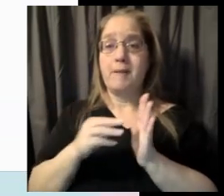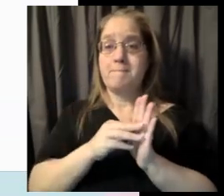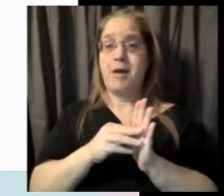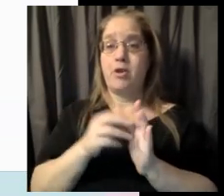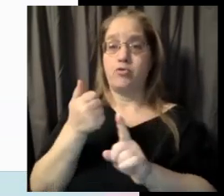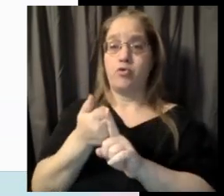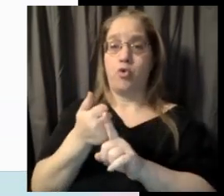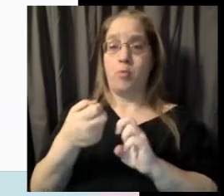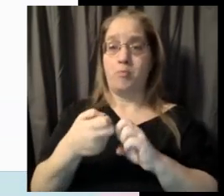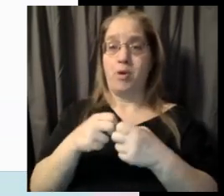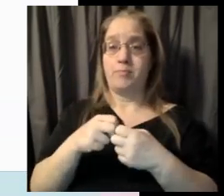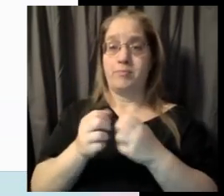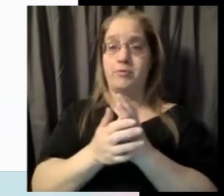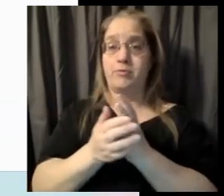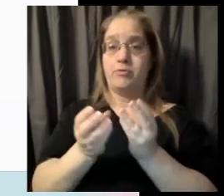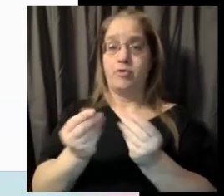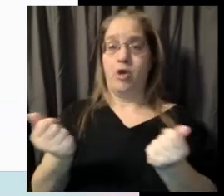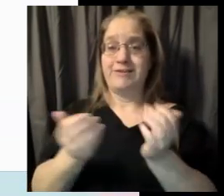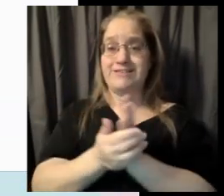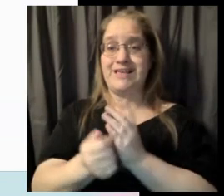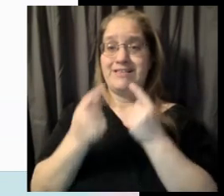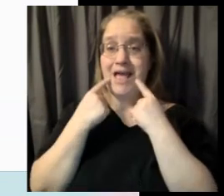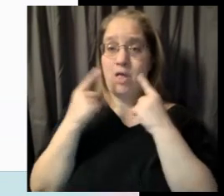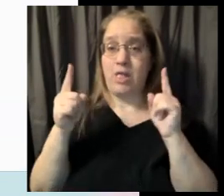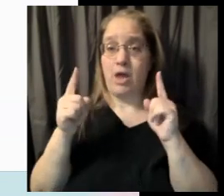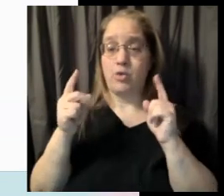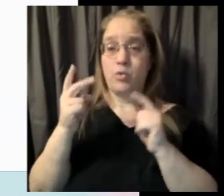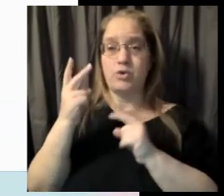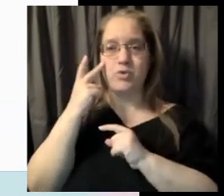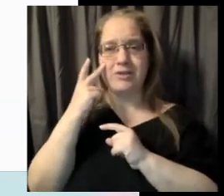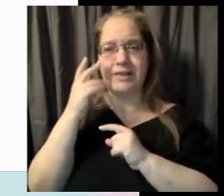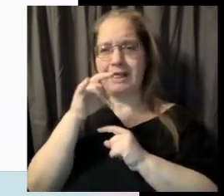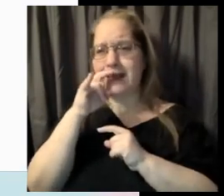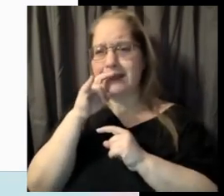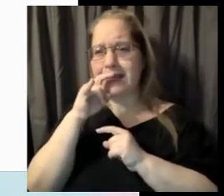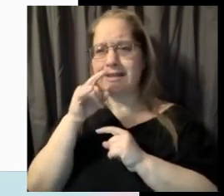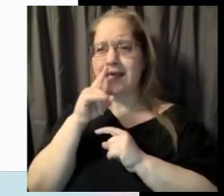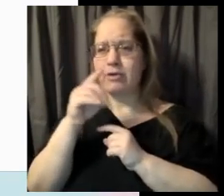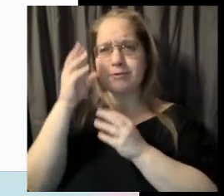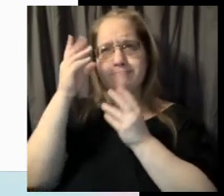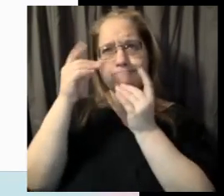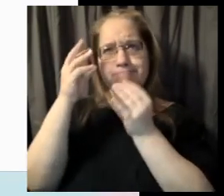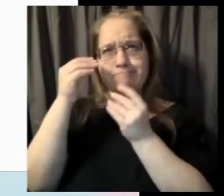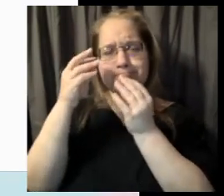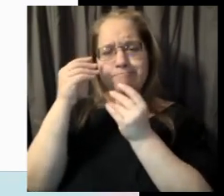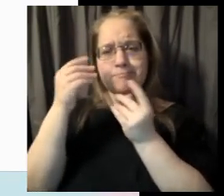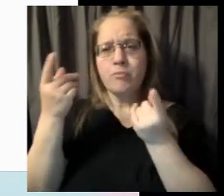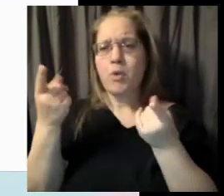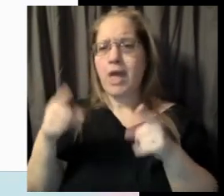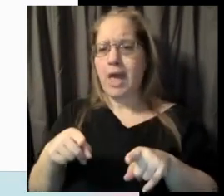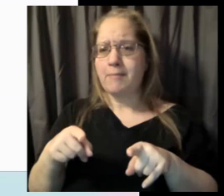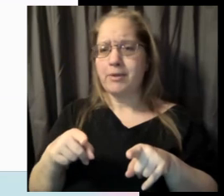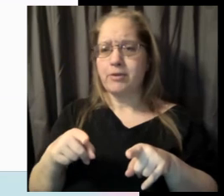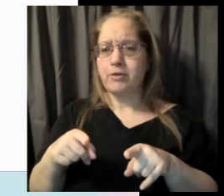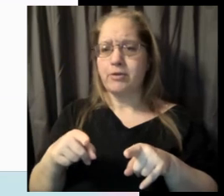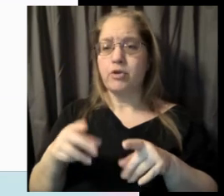skills out loud. And then anytime you see your child is reflecting on their actions or a situation that occur, you're going to